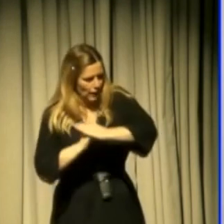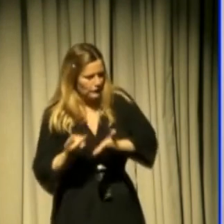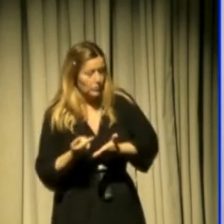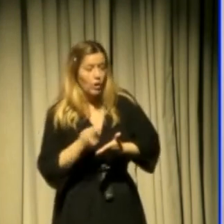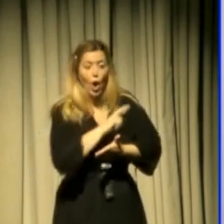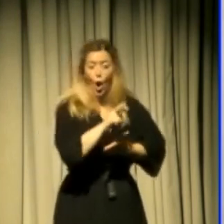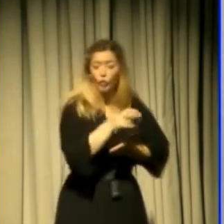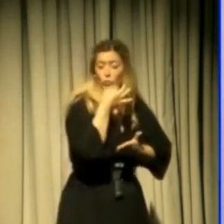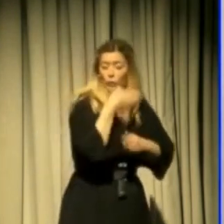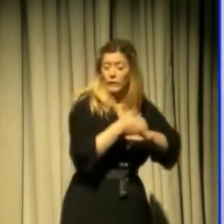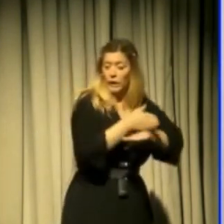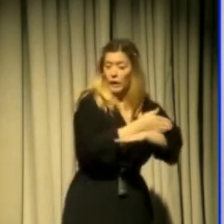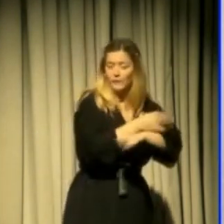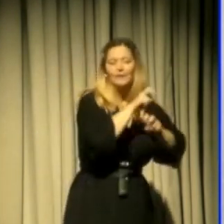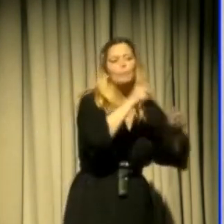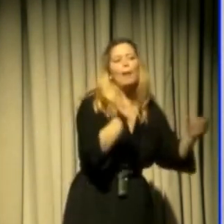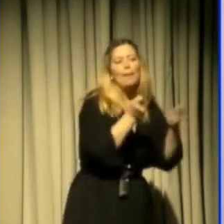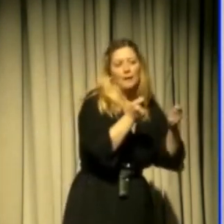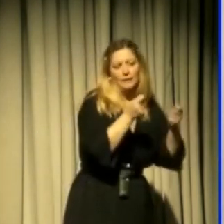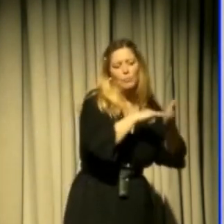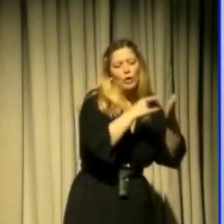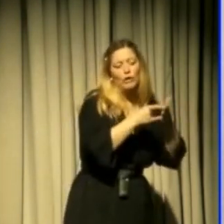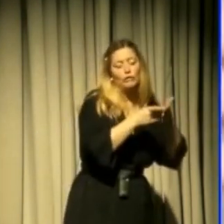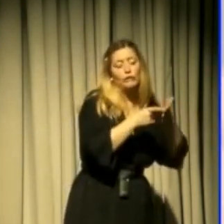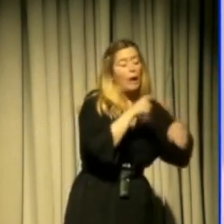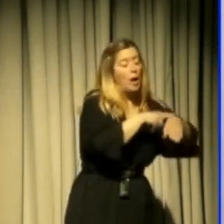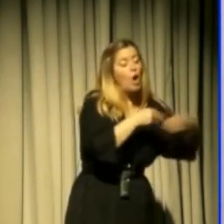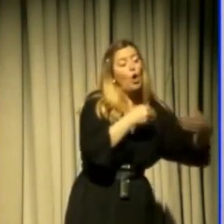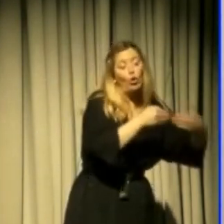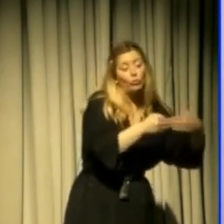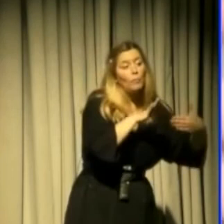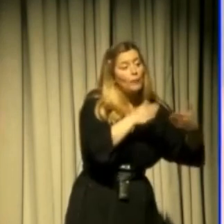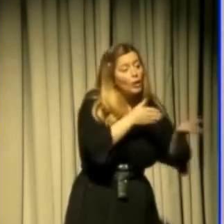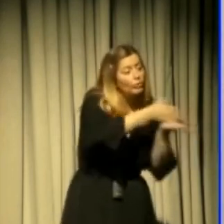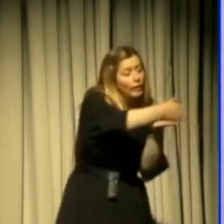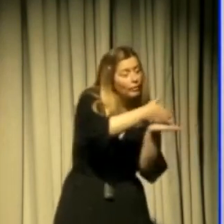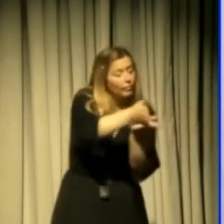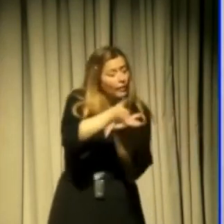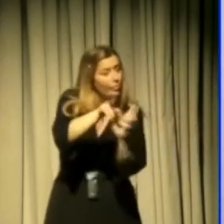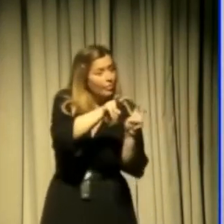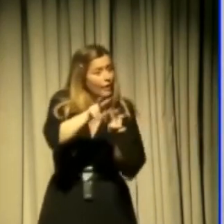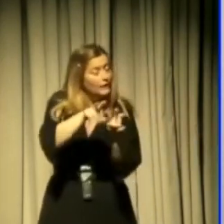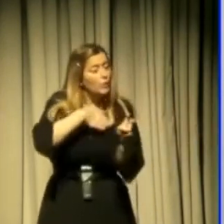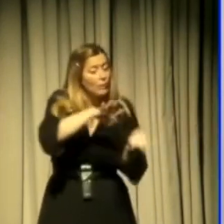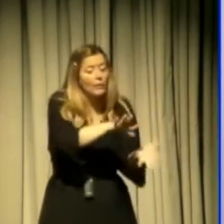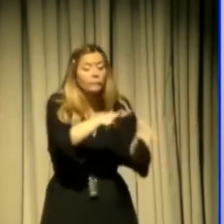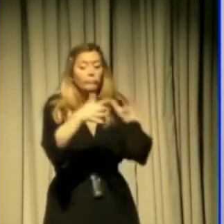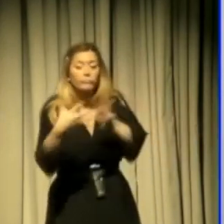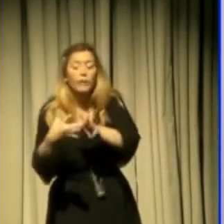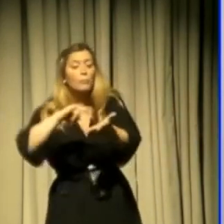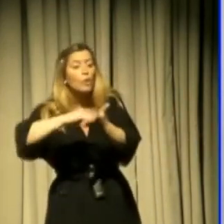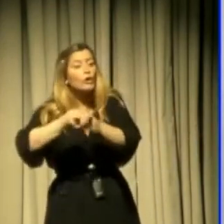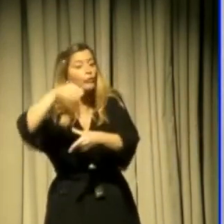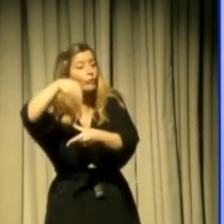insights are mostly and best applicable in a more open-ended projects where you